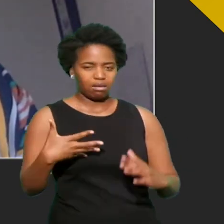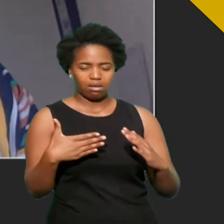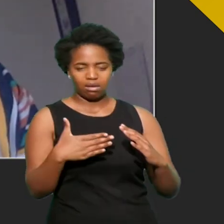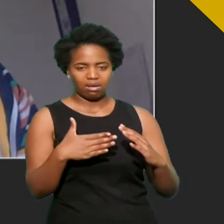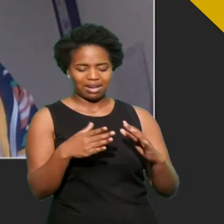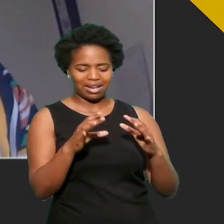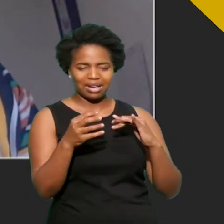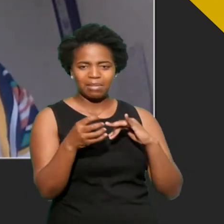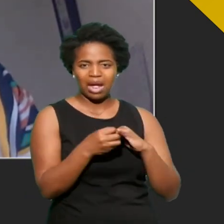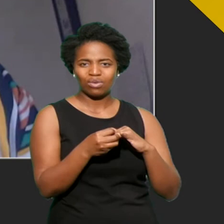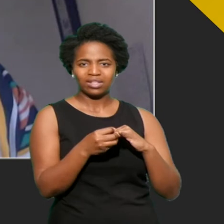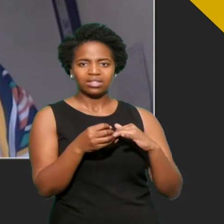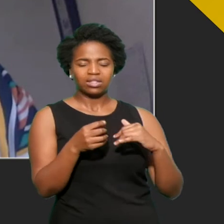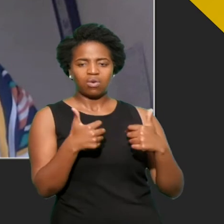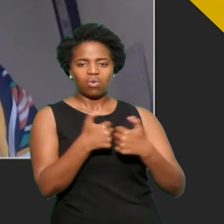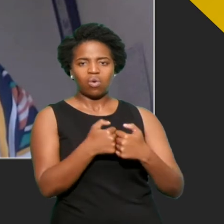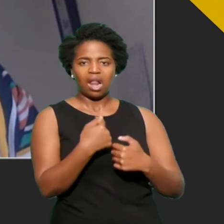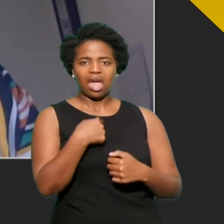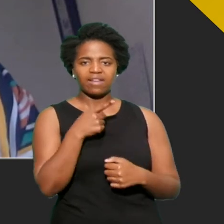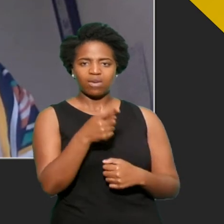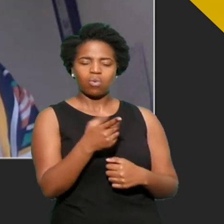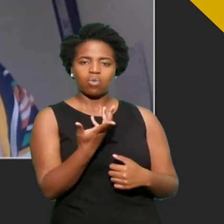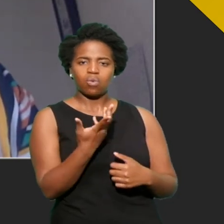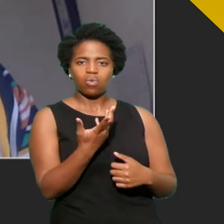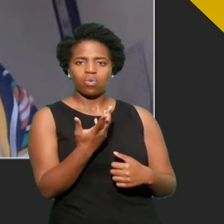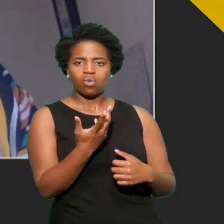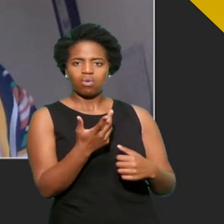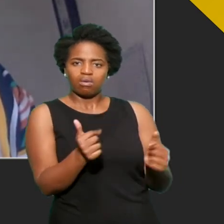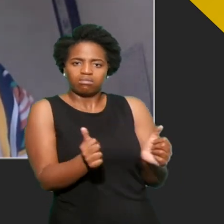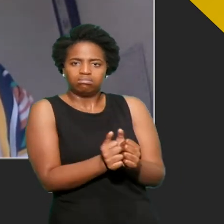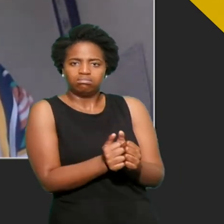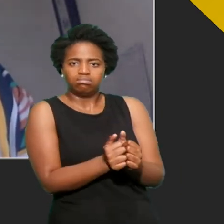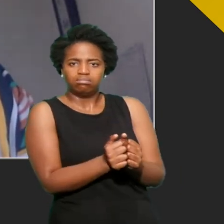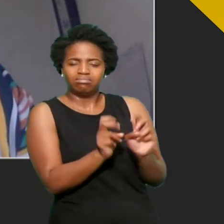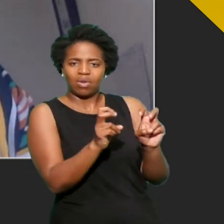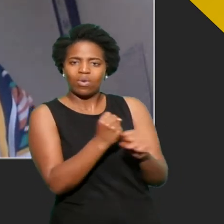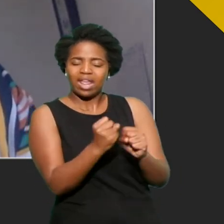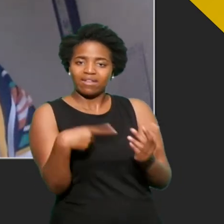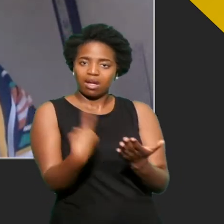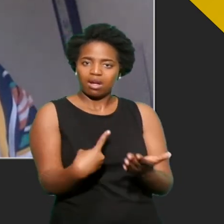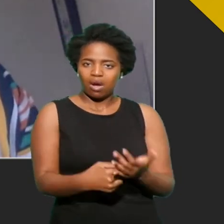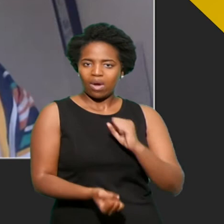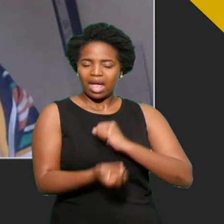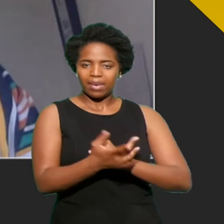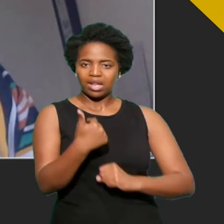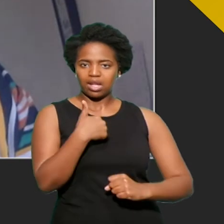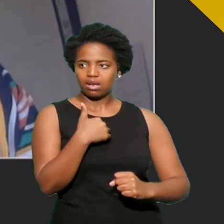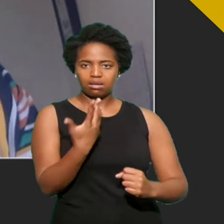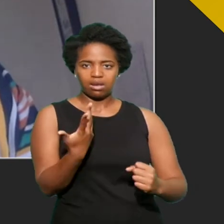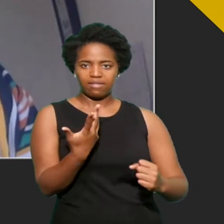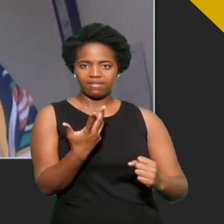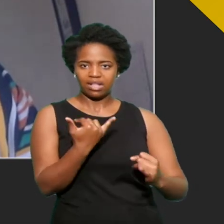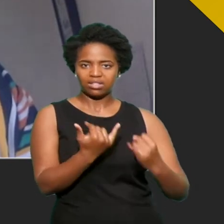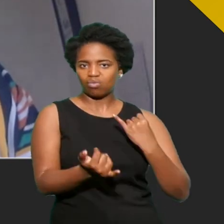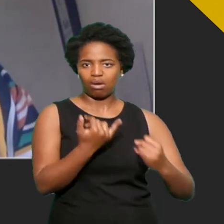relationships is considered to be for sexual partners. And when we shy away from discussing what happens in sexual relationships, then